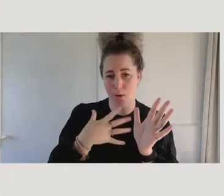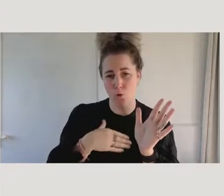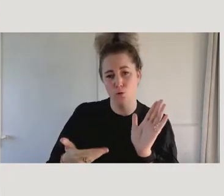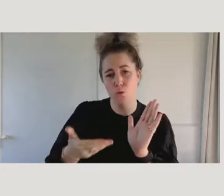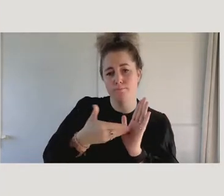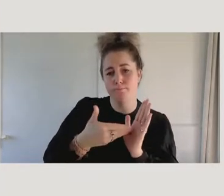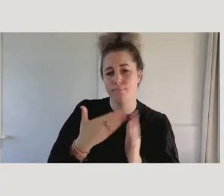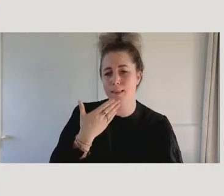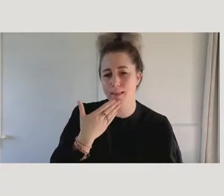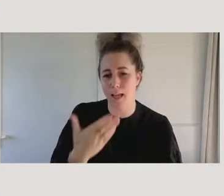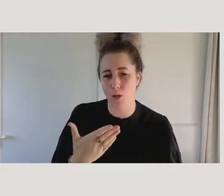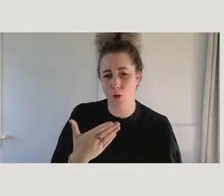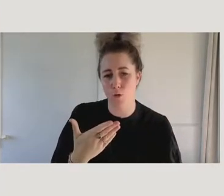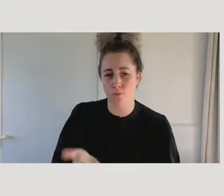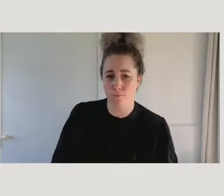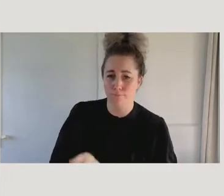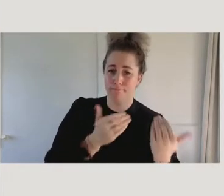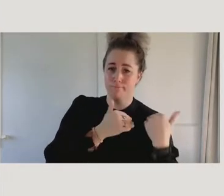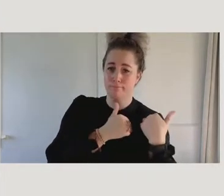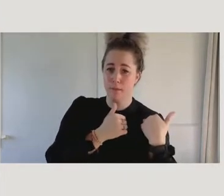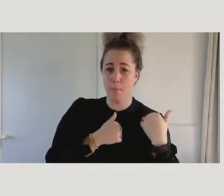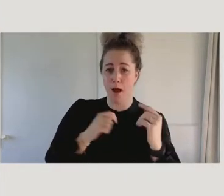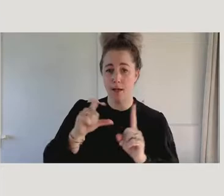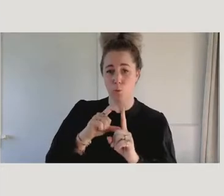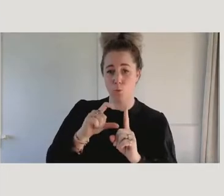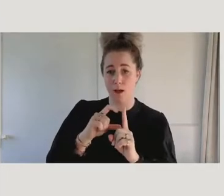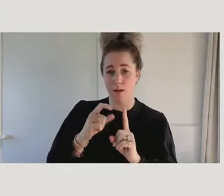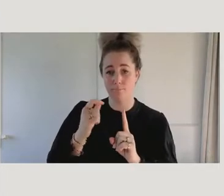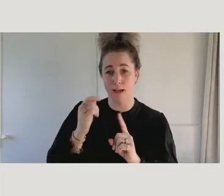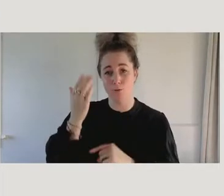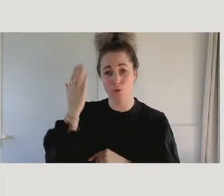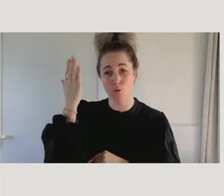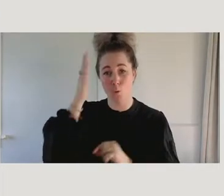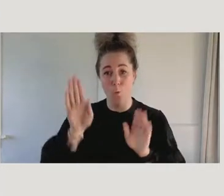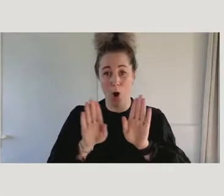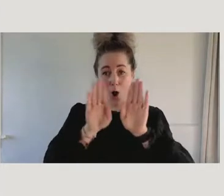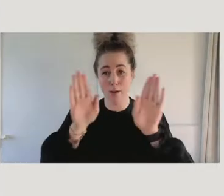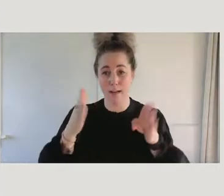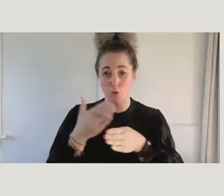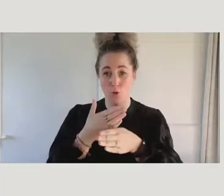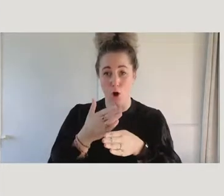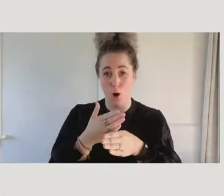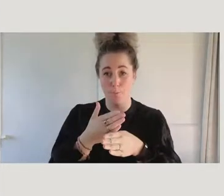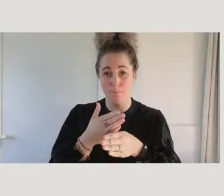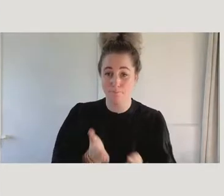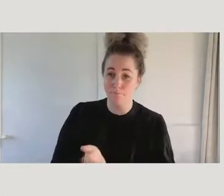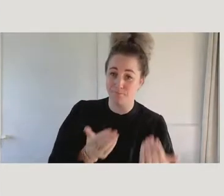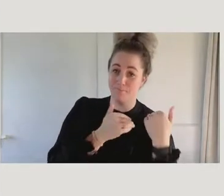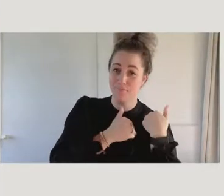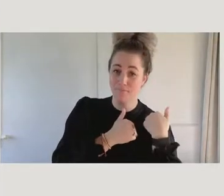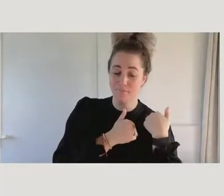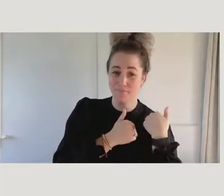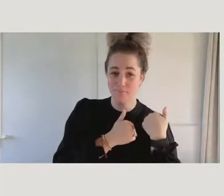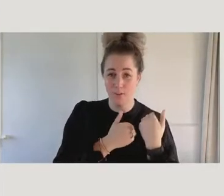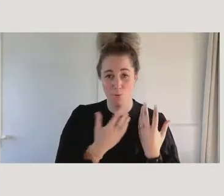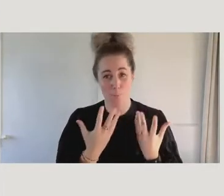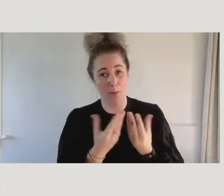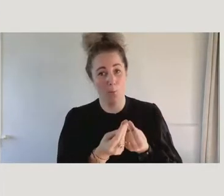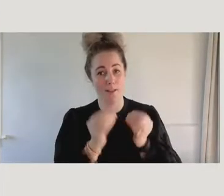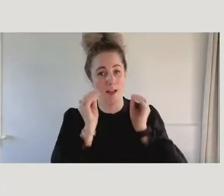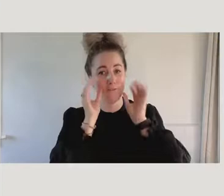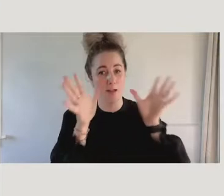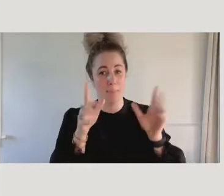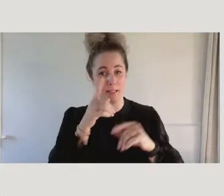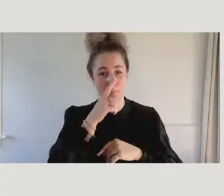for taking on my daughter as a school holiday job to learn to learn by being around fabulous people so